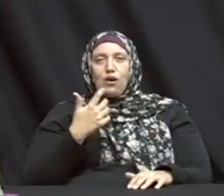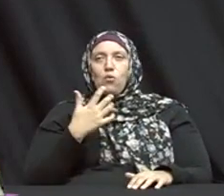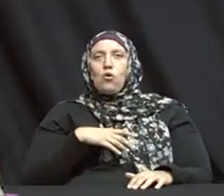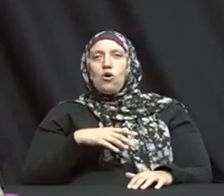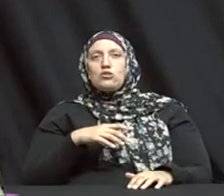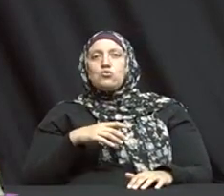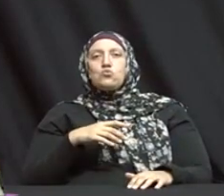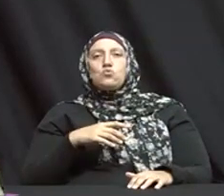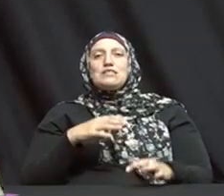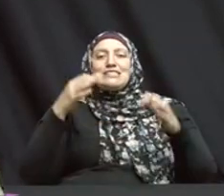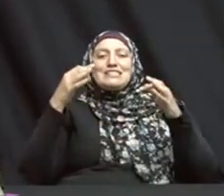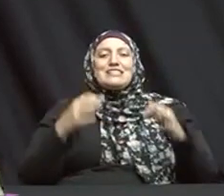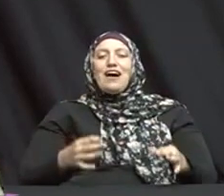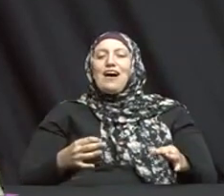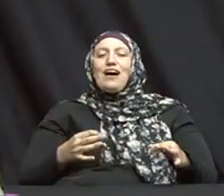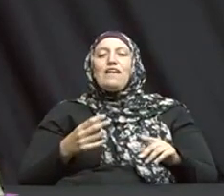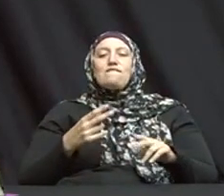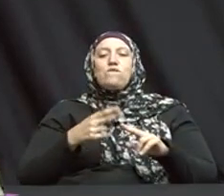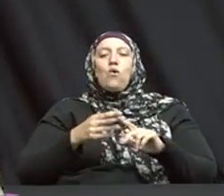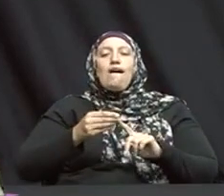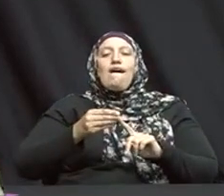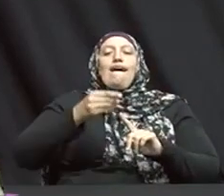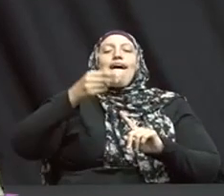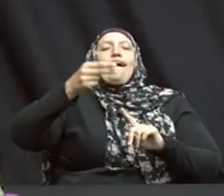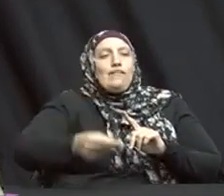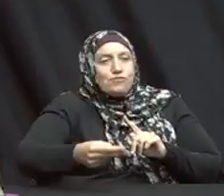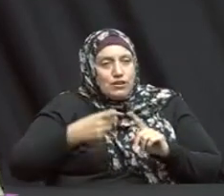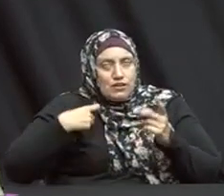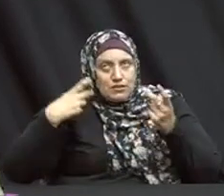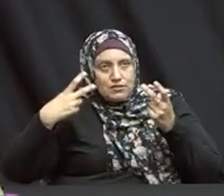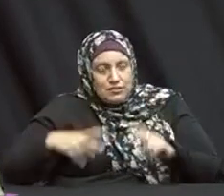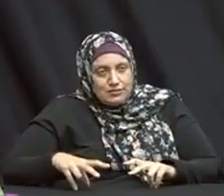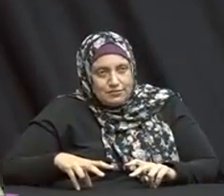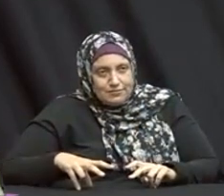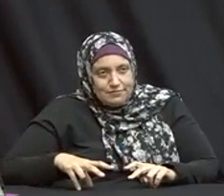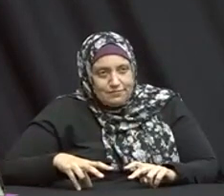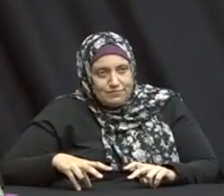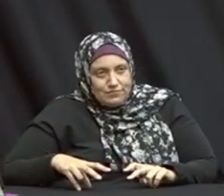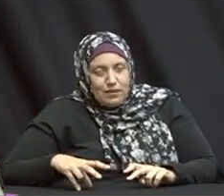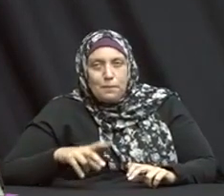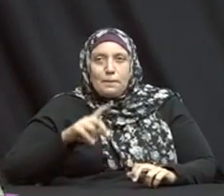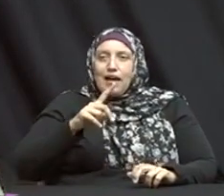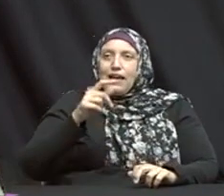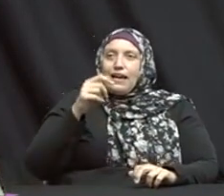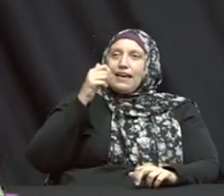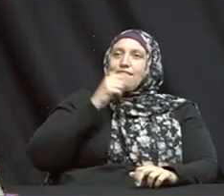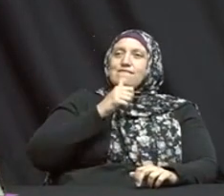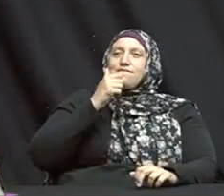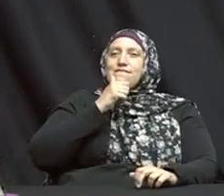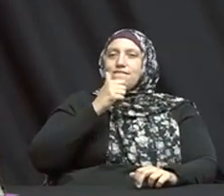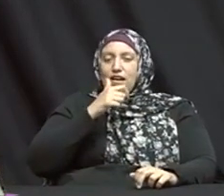my death? Before I die and while I'm healthy and around, even if I'm on a